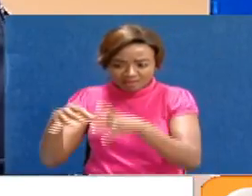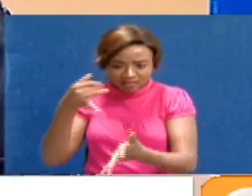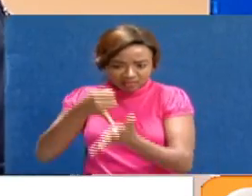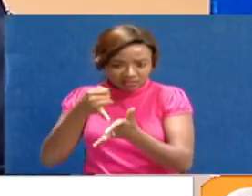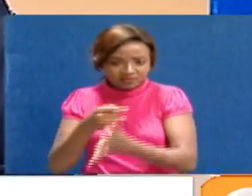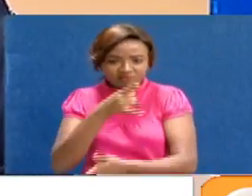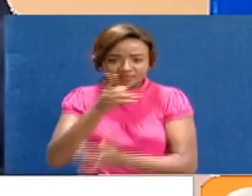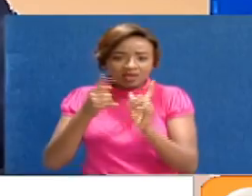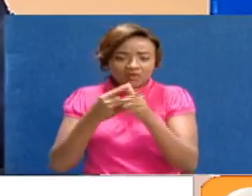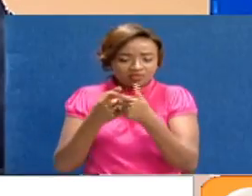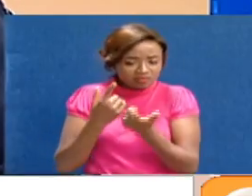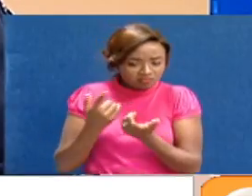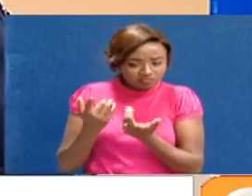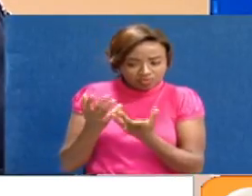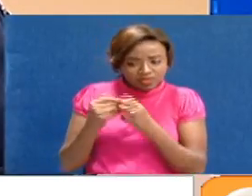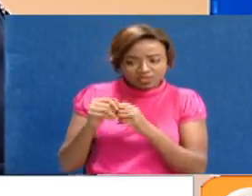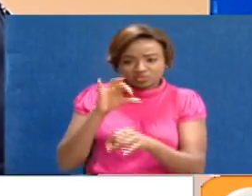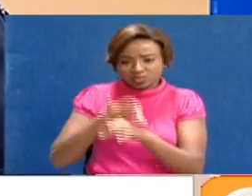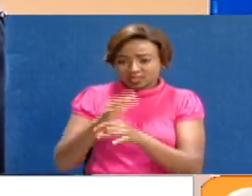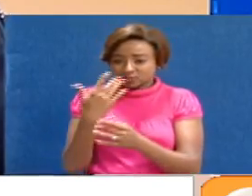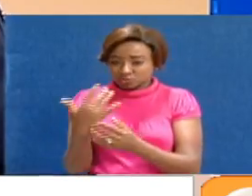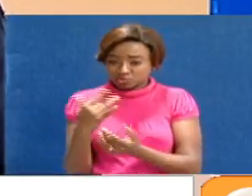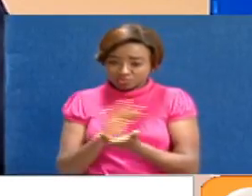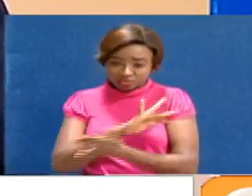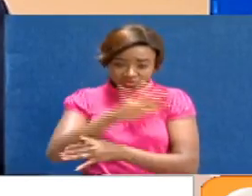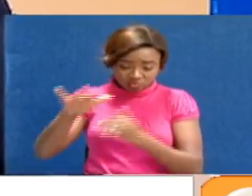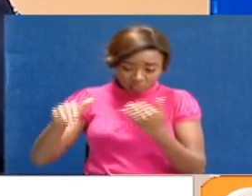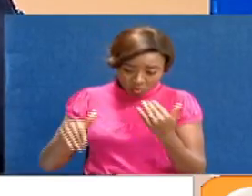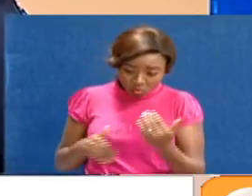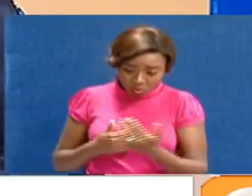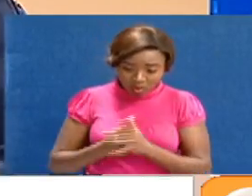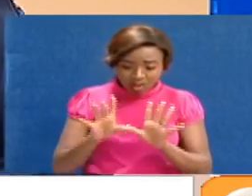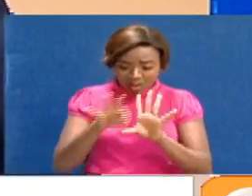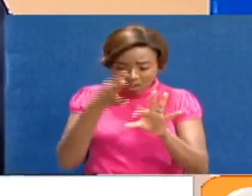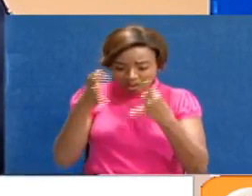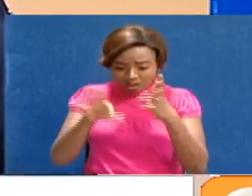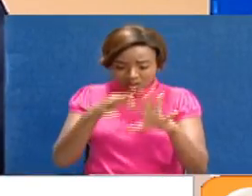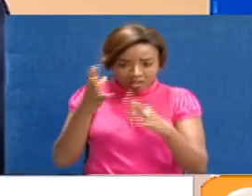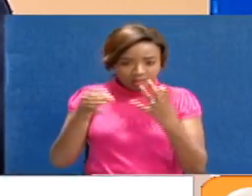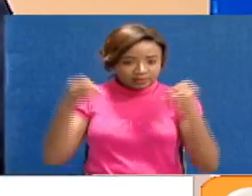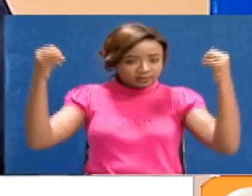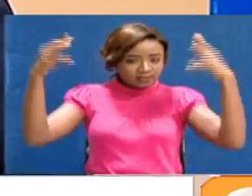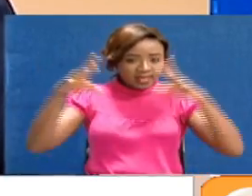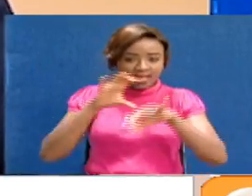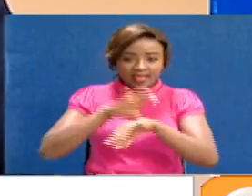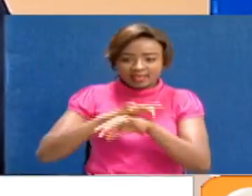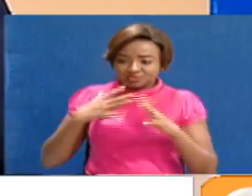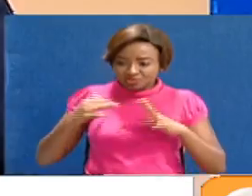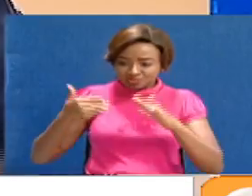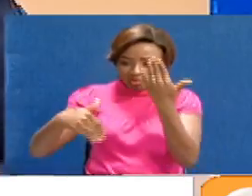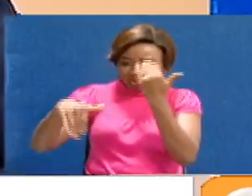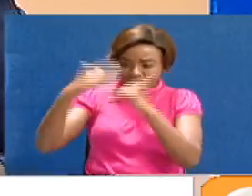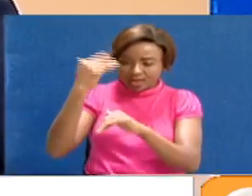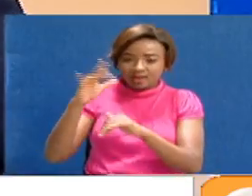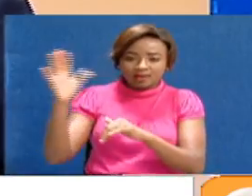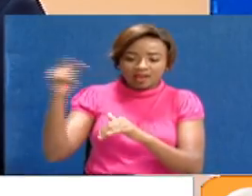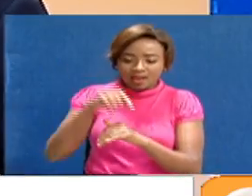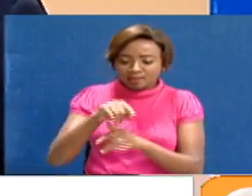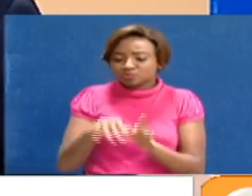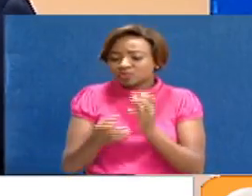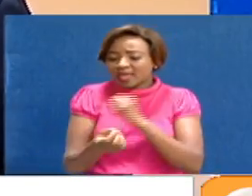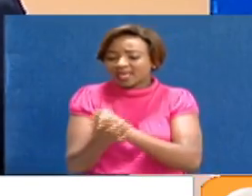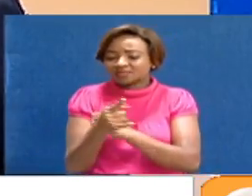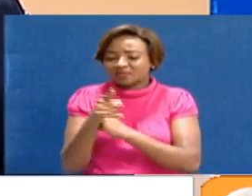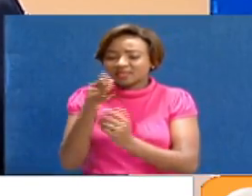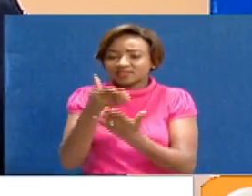to get all those documents scanned, we go through them properly, we get experts to package the reports so that when the